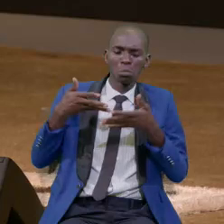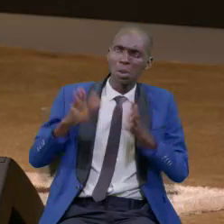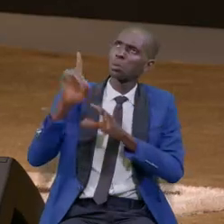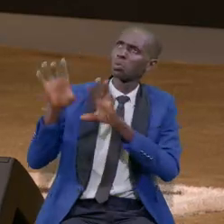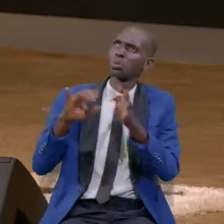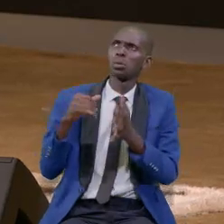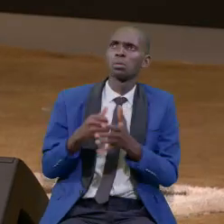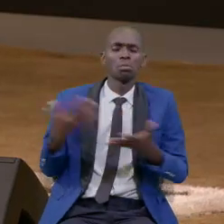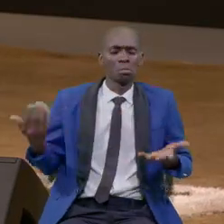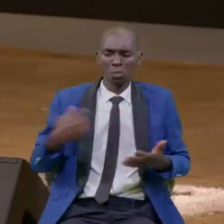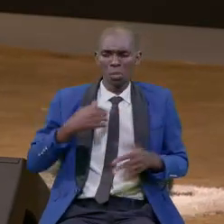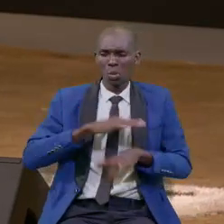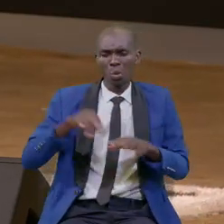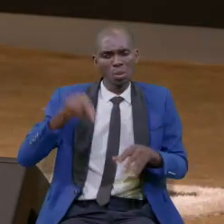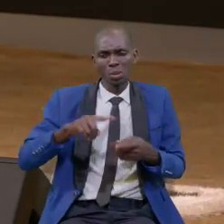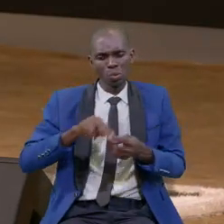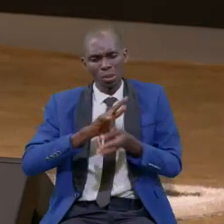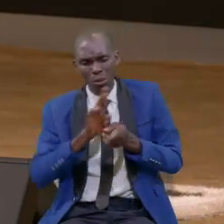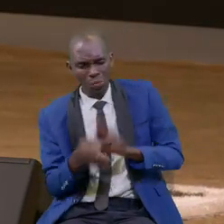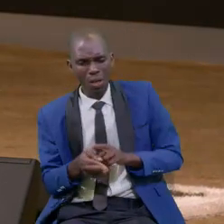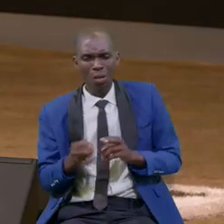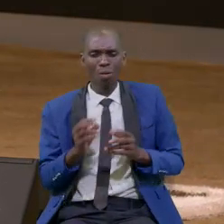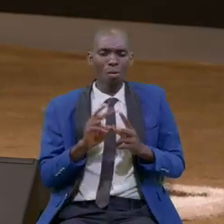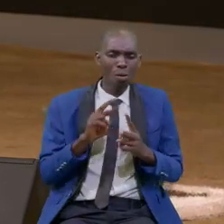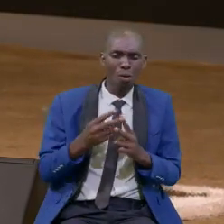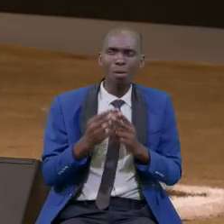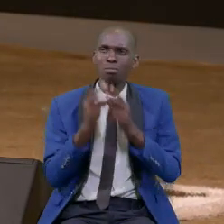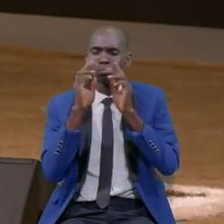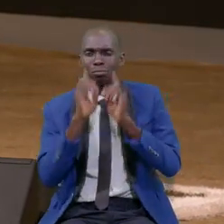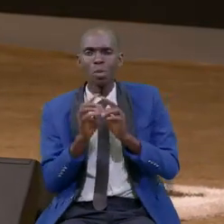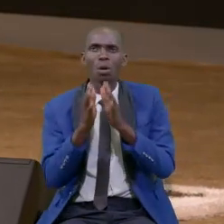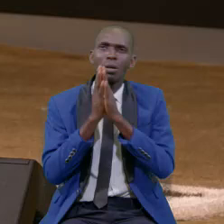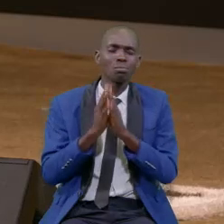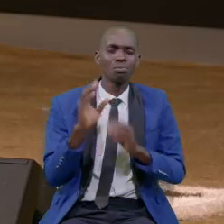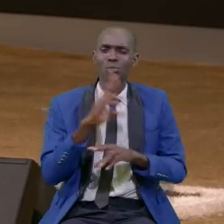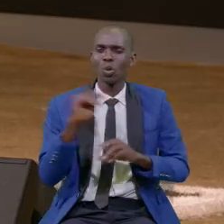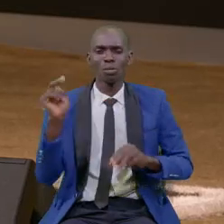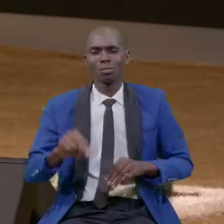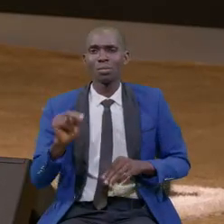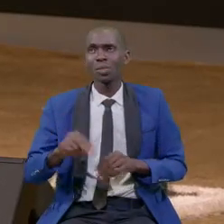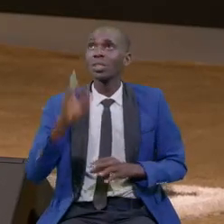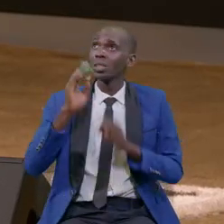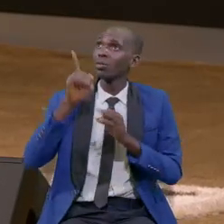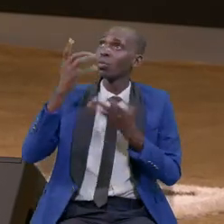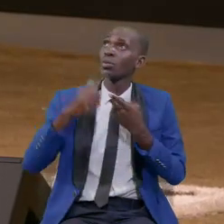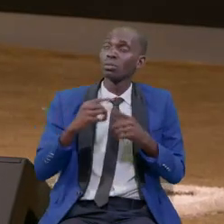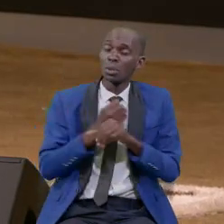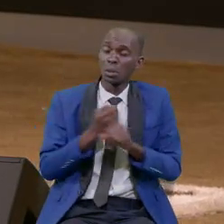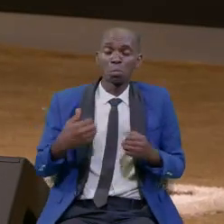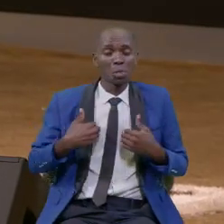repent. They will not turn around. They will not do works meet for repentance. They will just be expecting